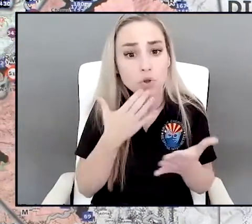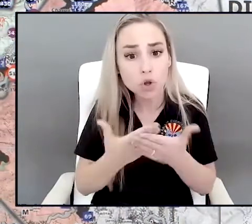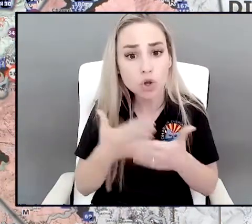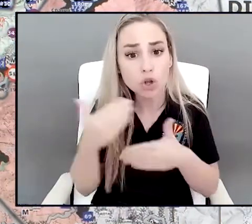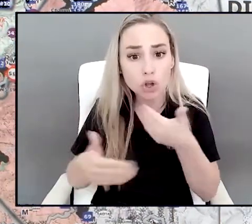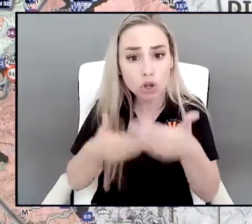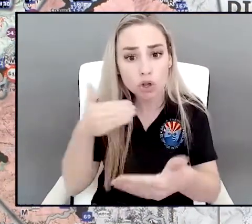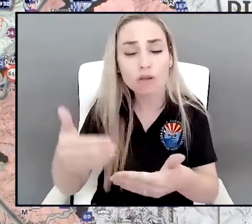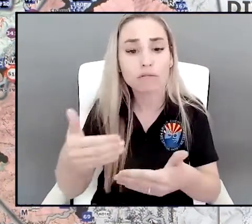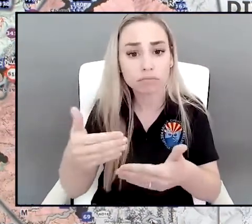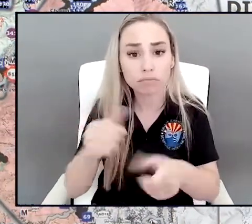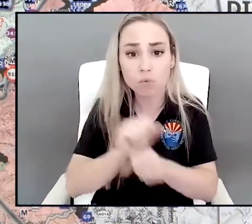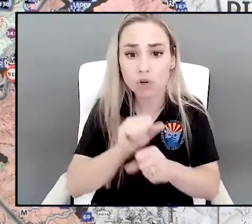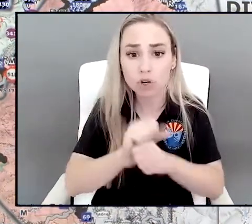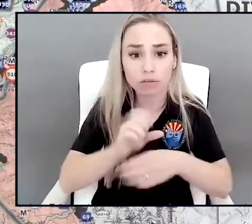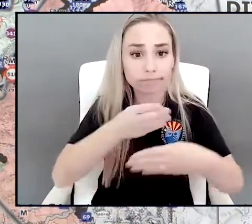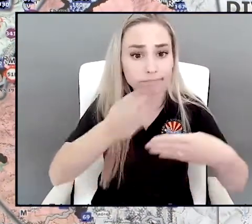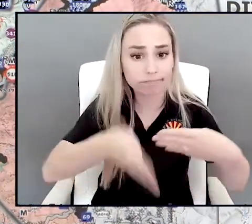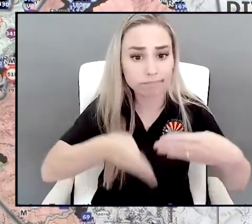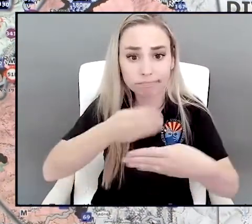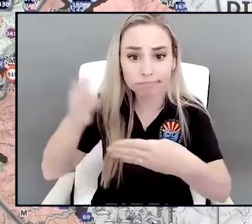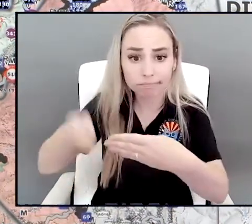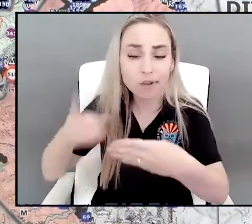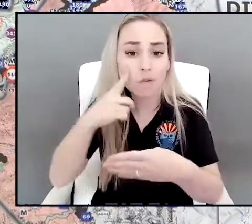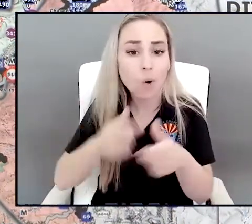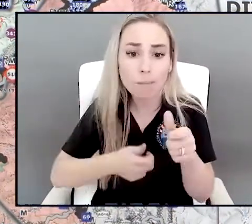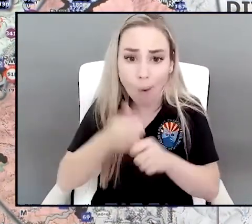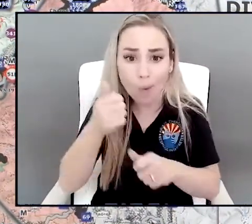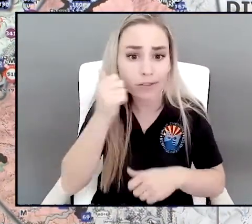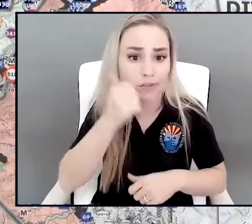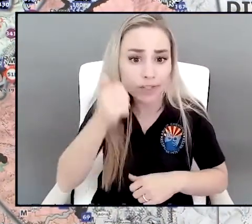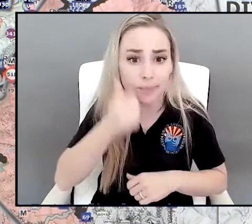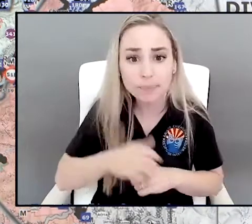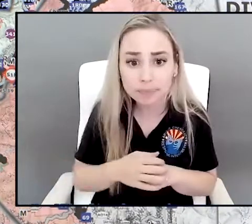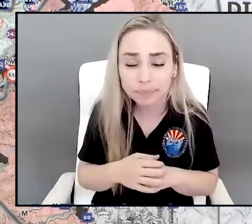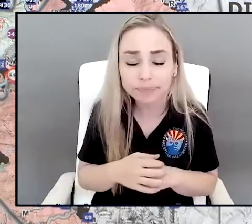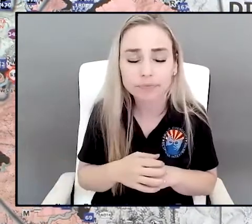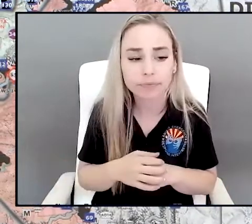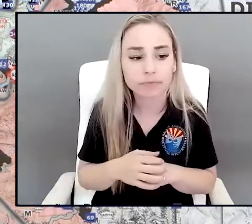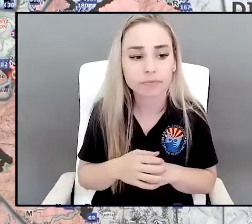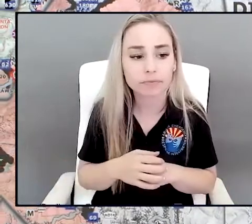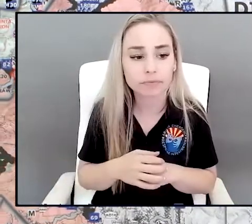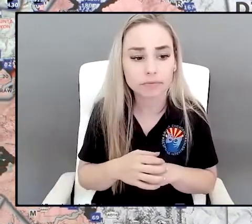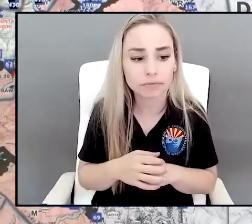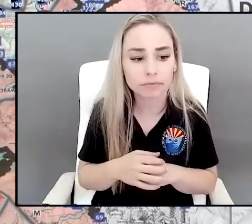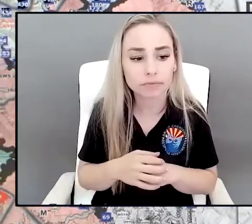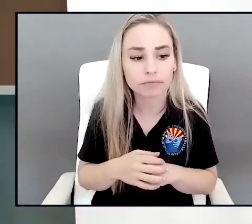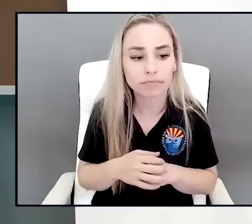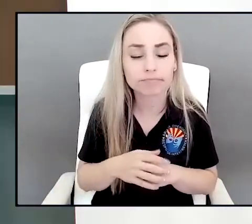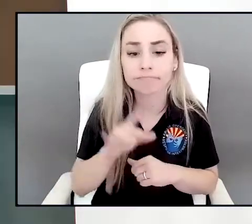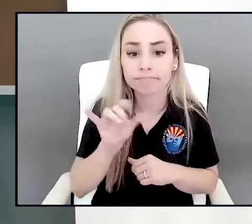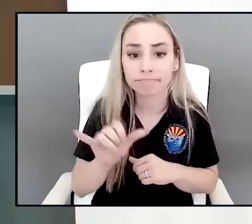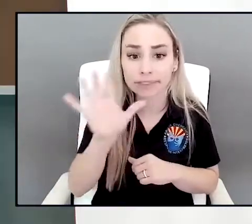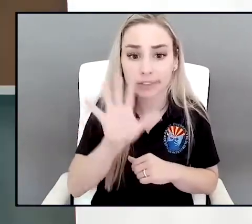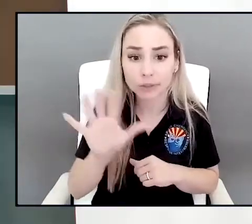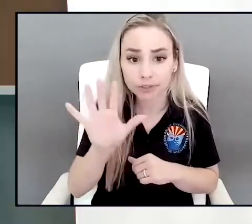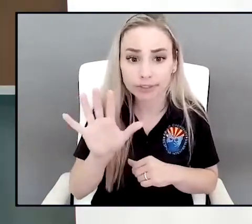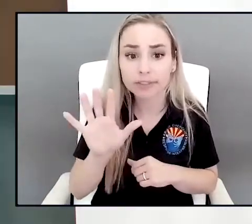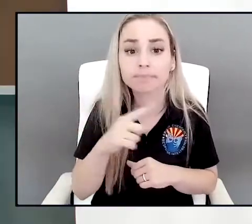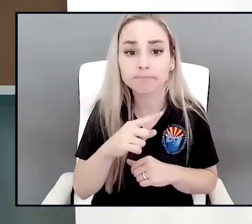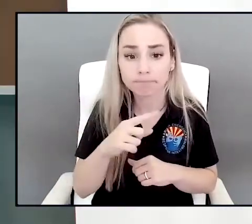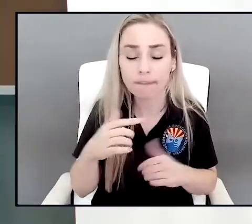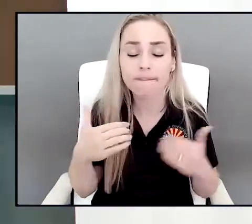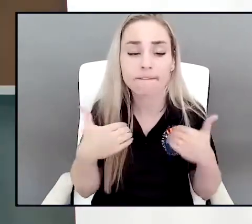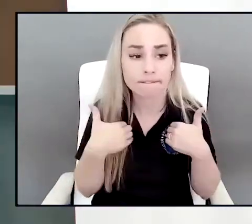really good, getting a lot of quality work done for the majority of the days. Up here in this area,